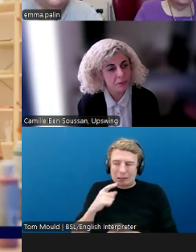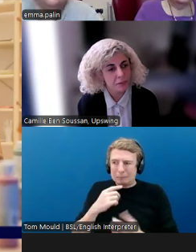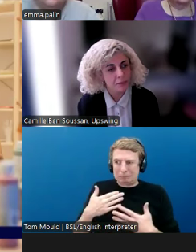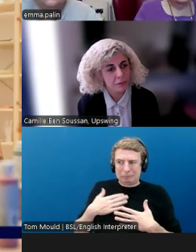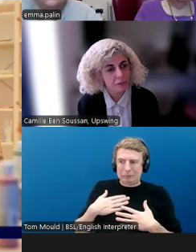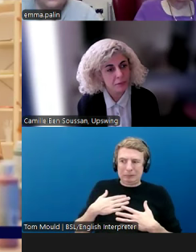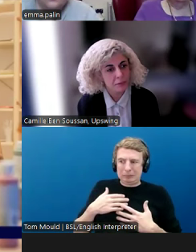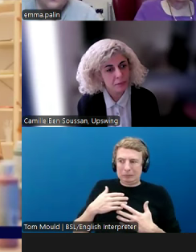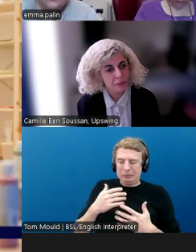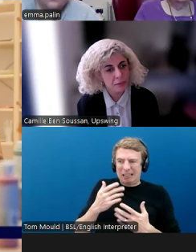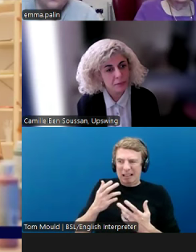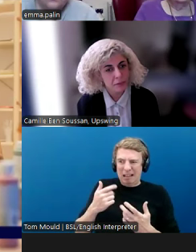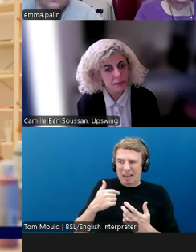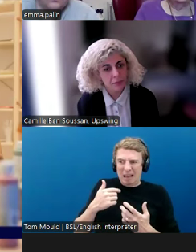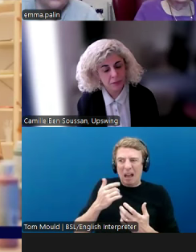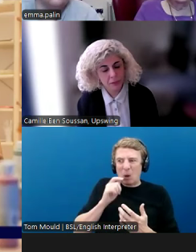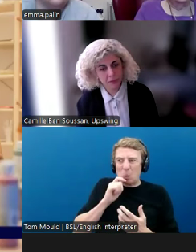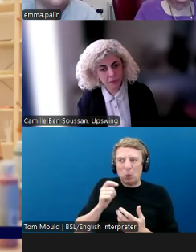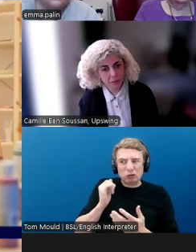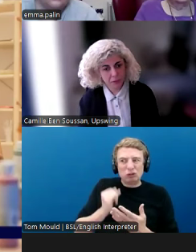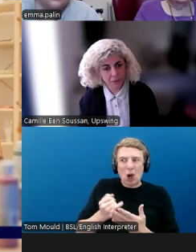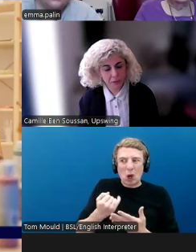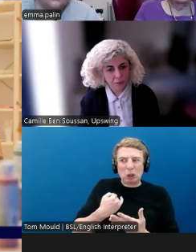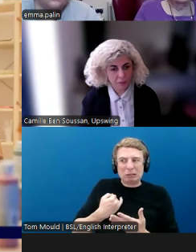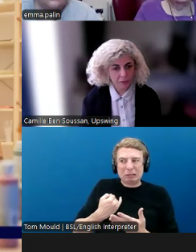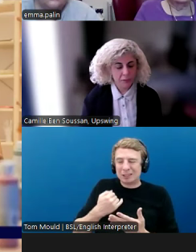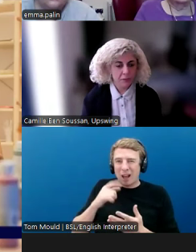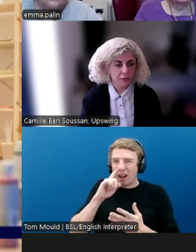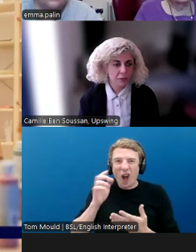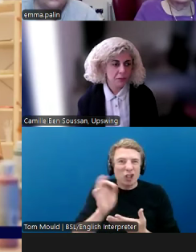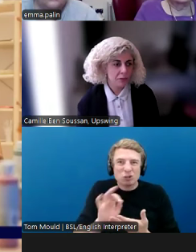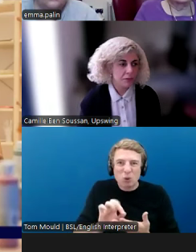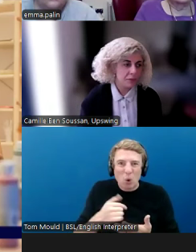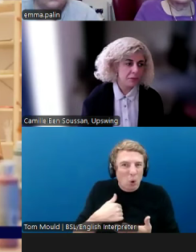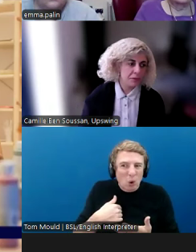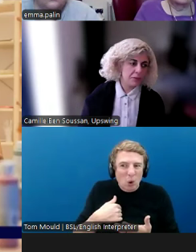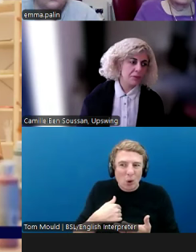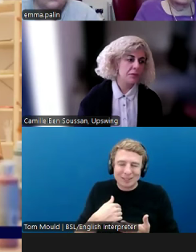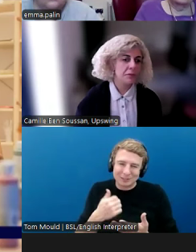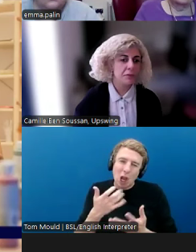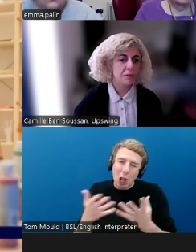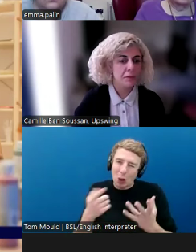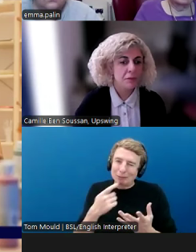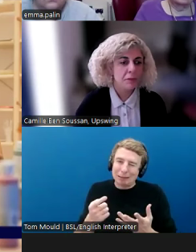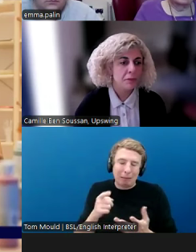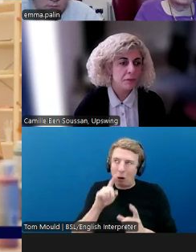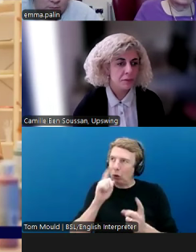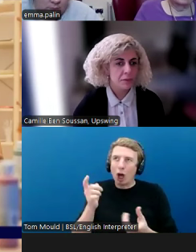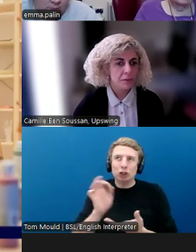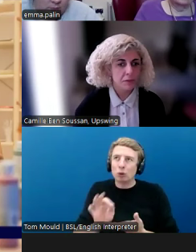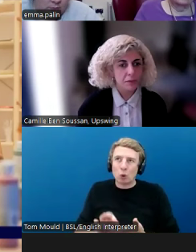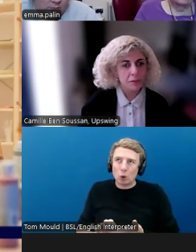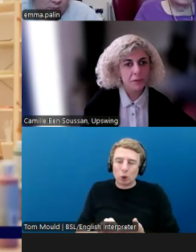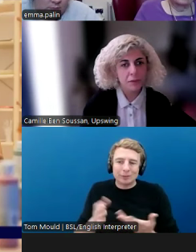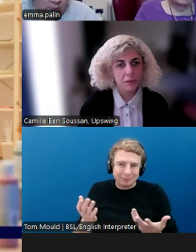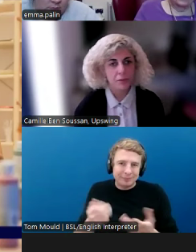might get that wrong," or "I'm not an artist. I can't draw," is one of the most famous sayings we hear. So, not having the right skills or the right